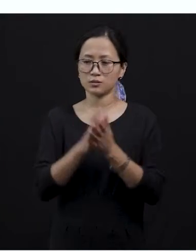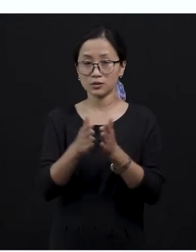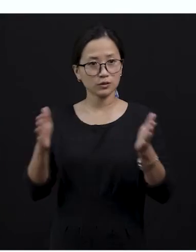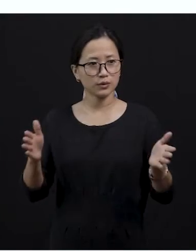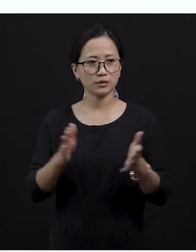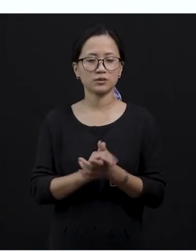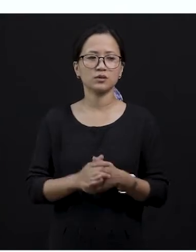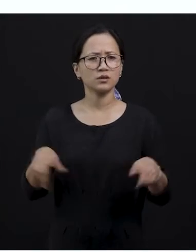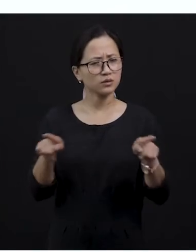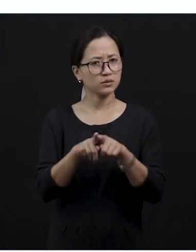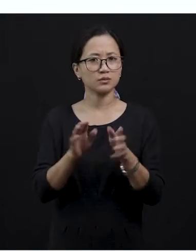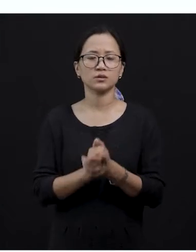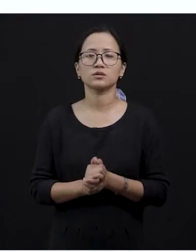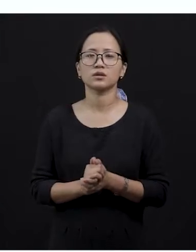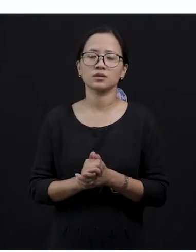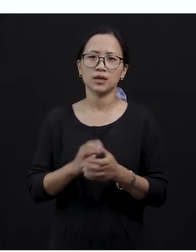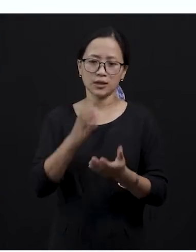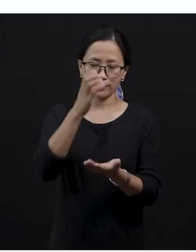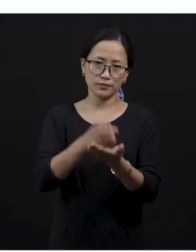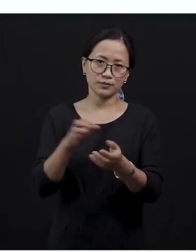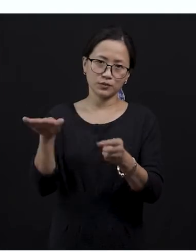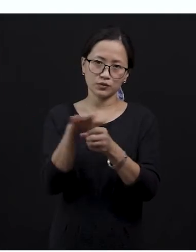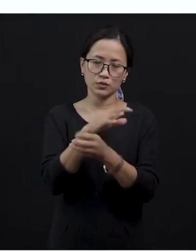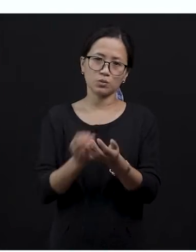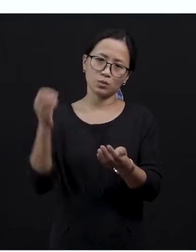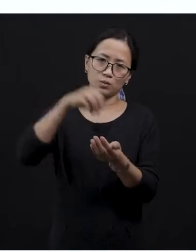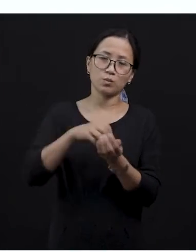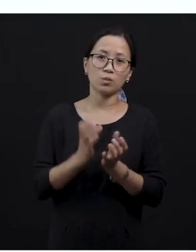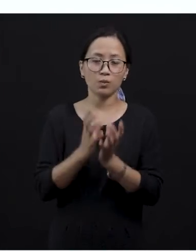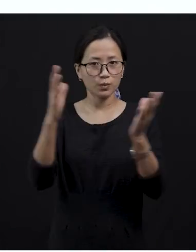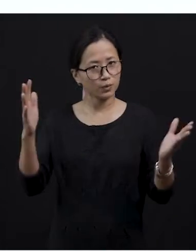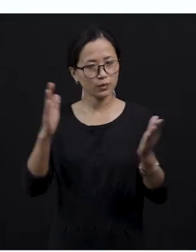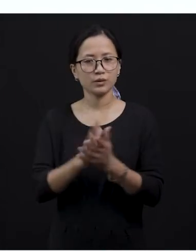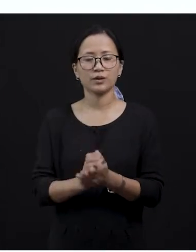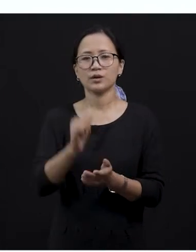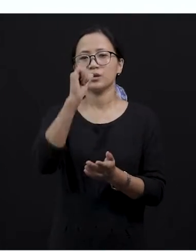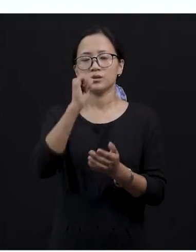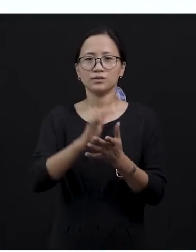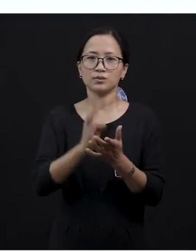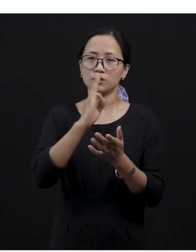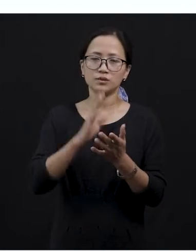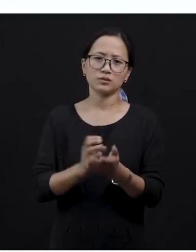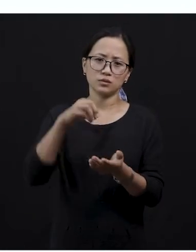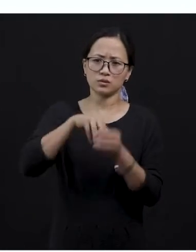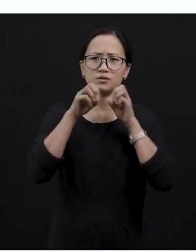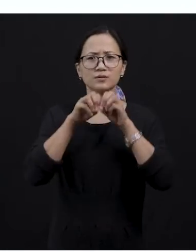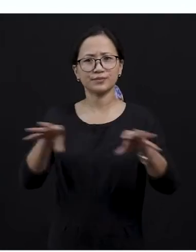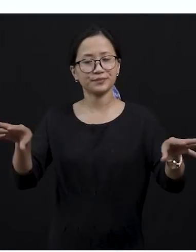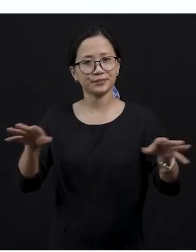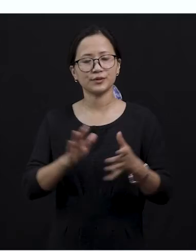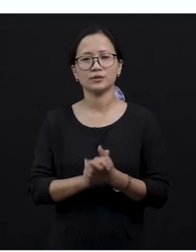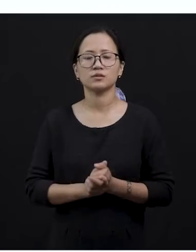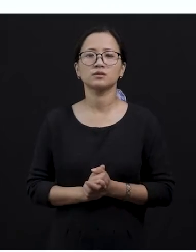is a glass full of water. If you add more water to it, if you add more liquid, then it spills. That